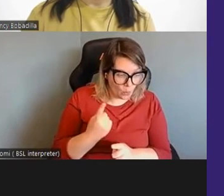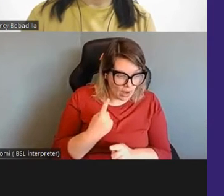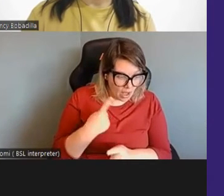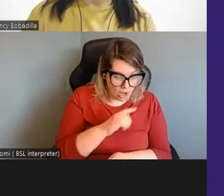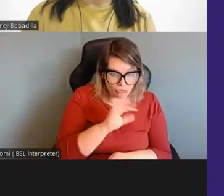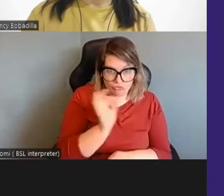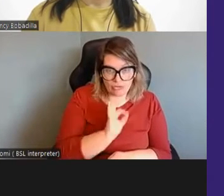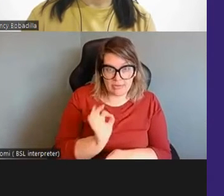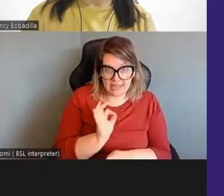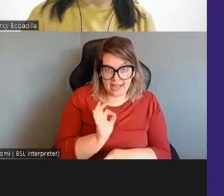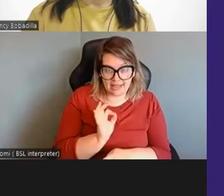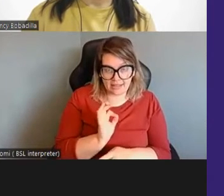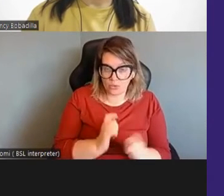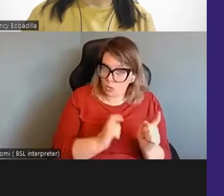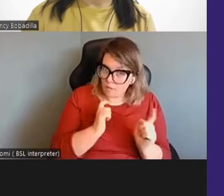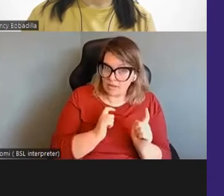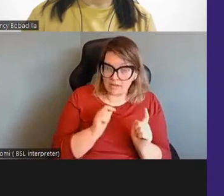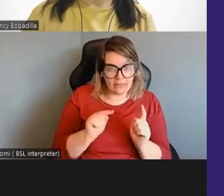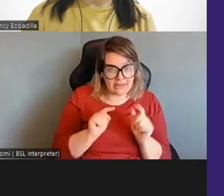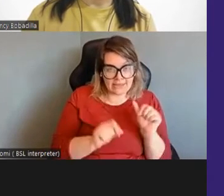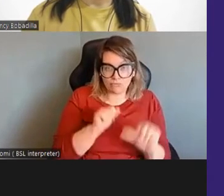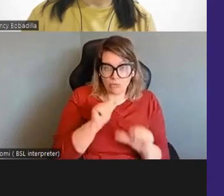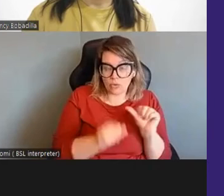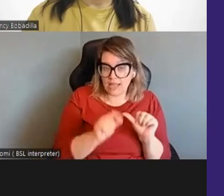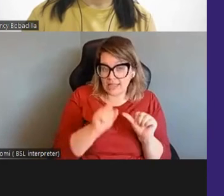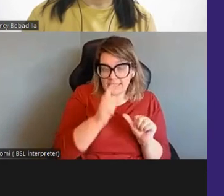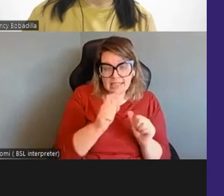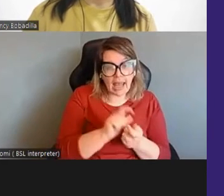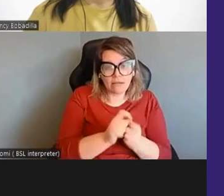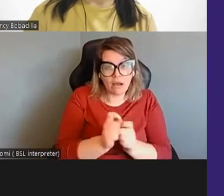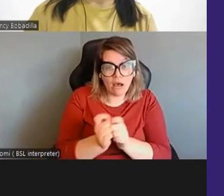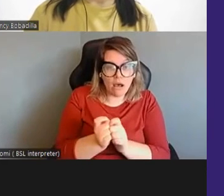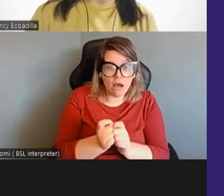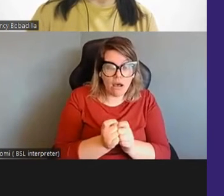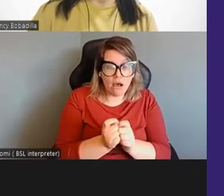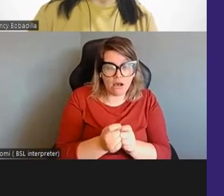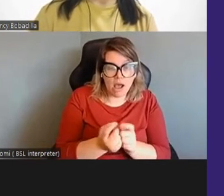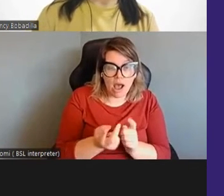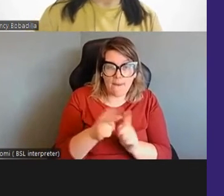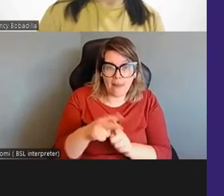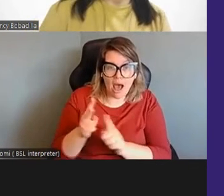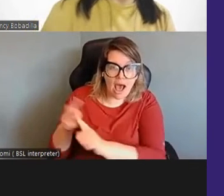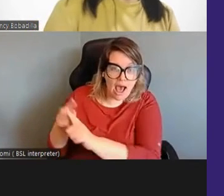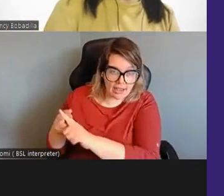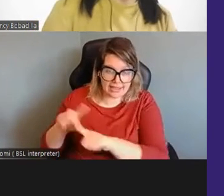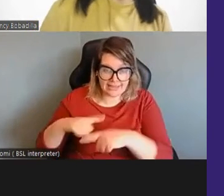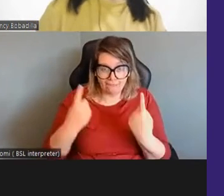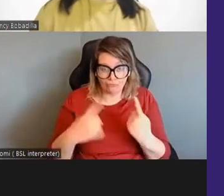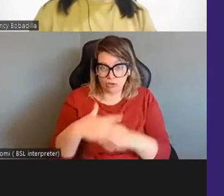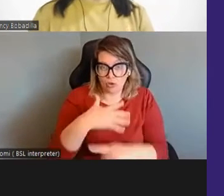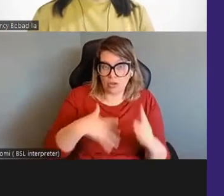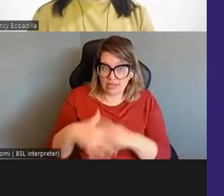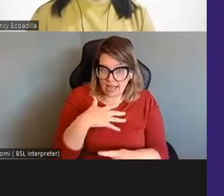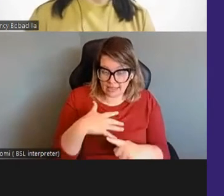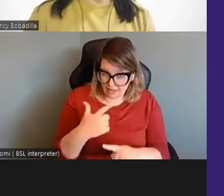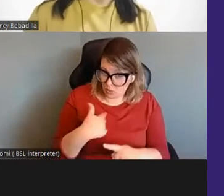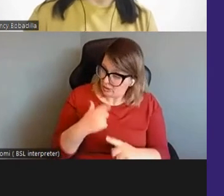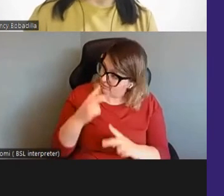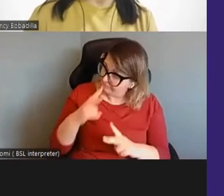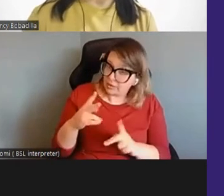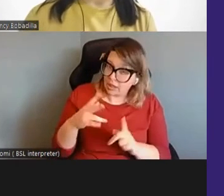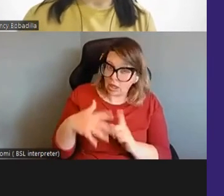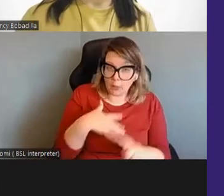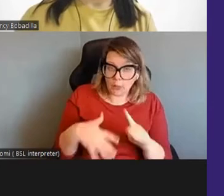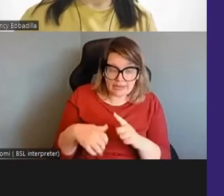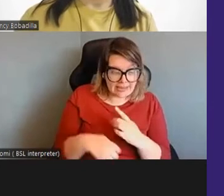that these processes can be applied and is applicable across various sectors. We shared with you the sector within community development